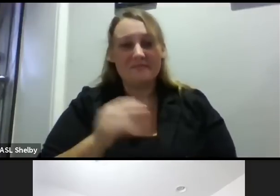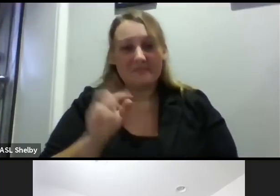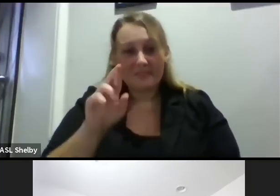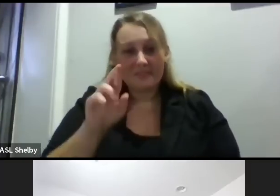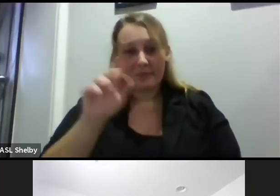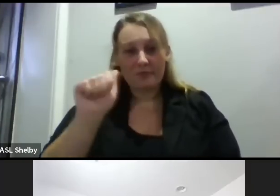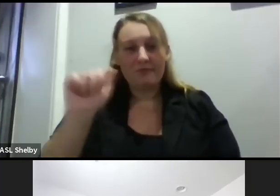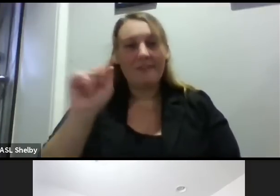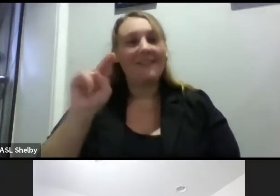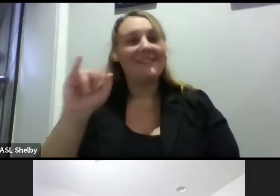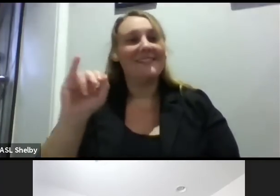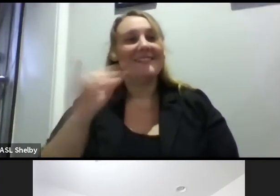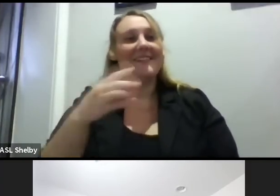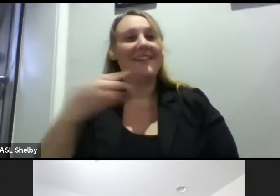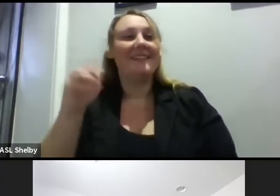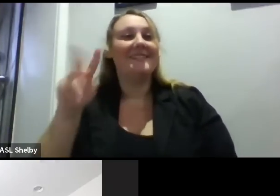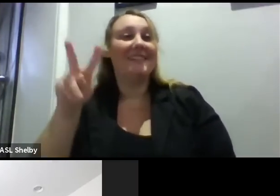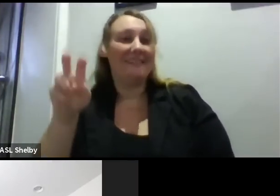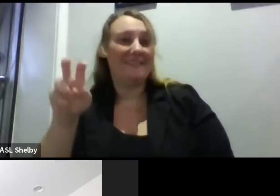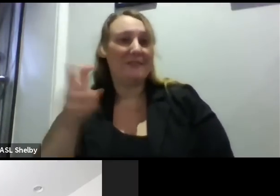Eve.